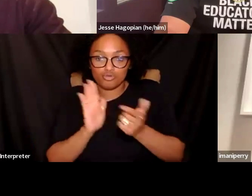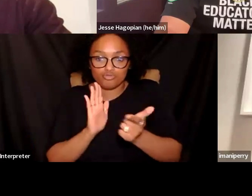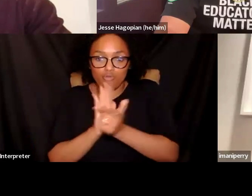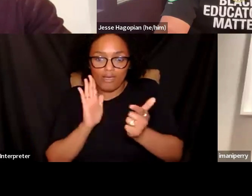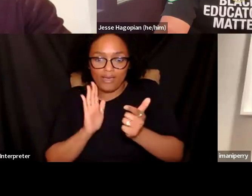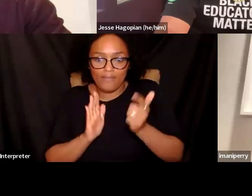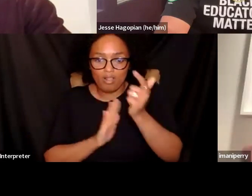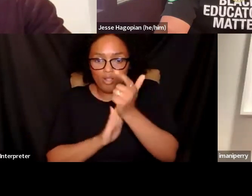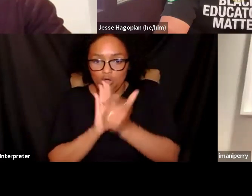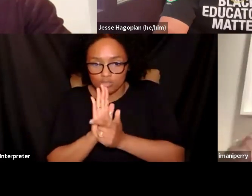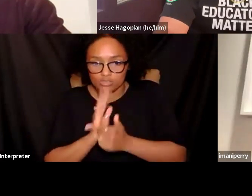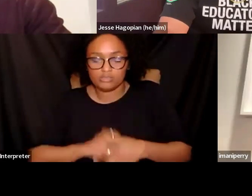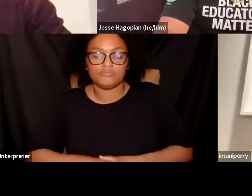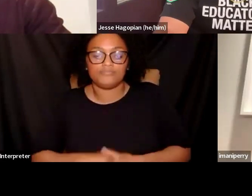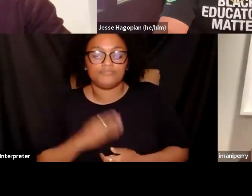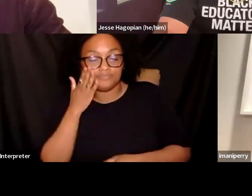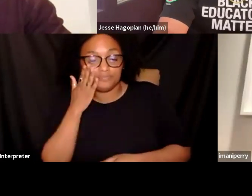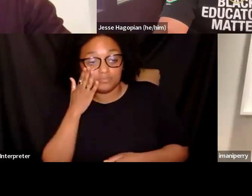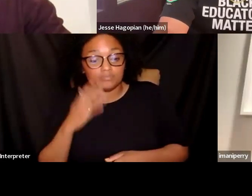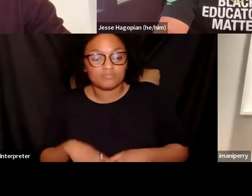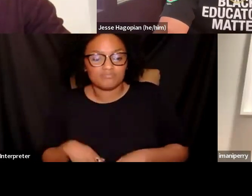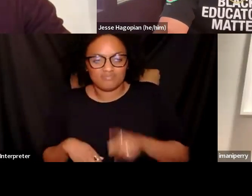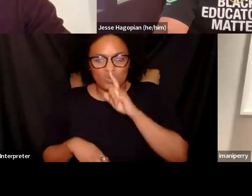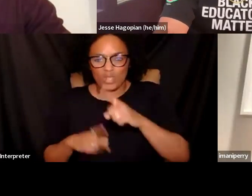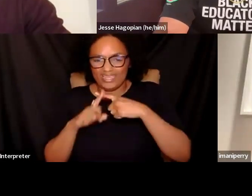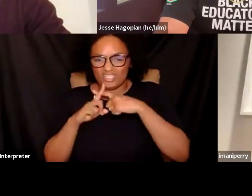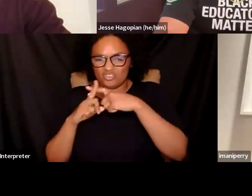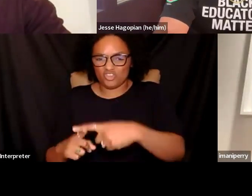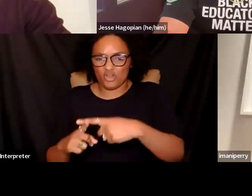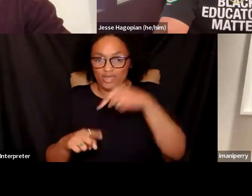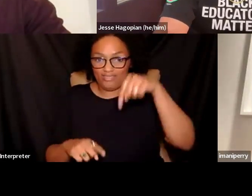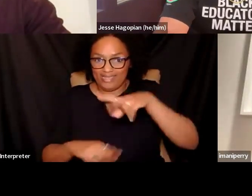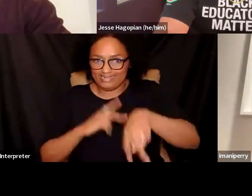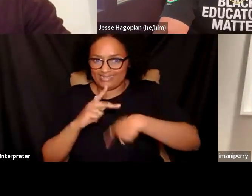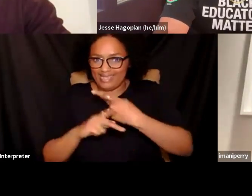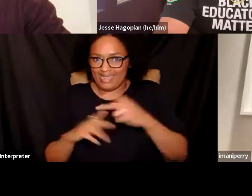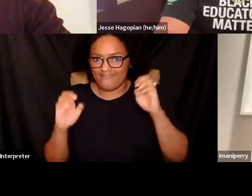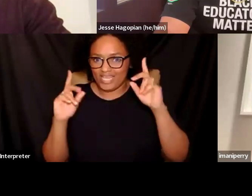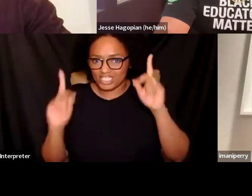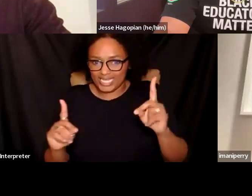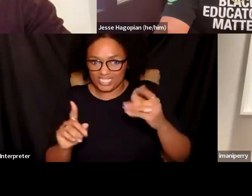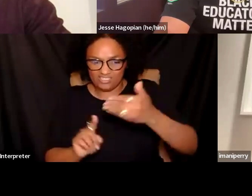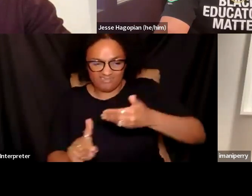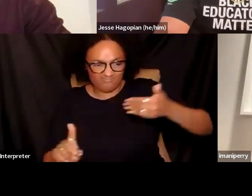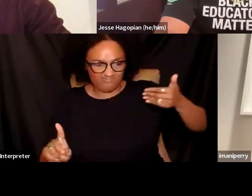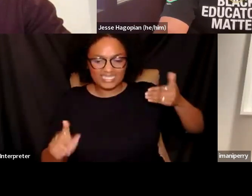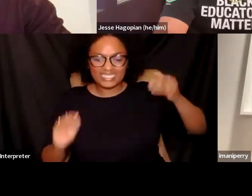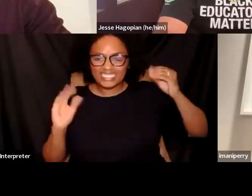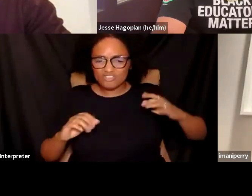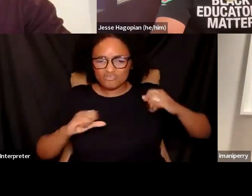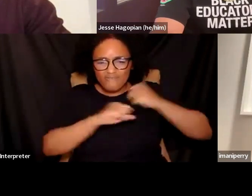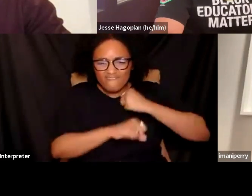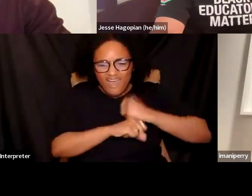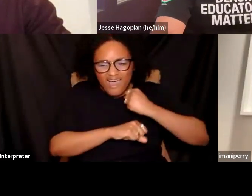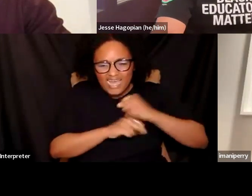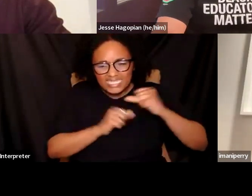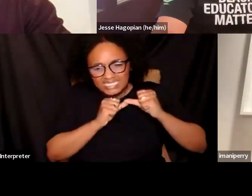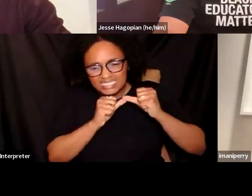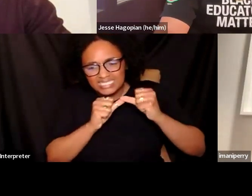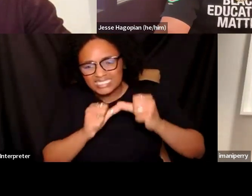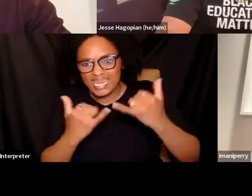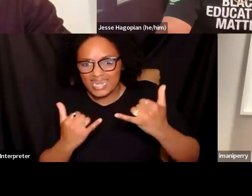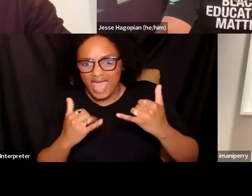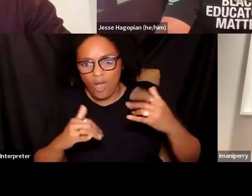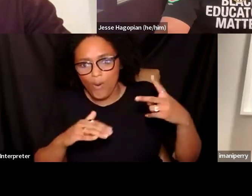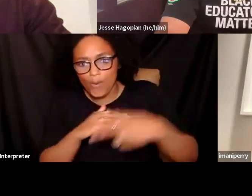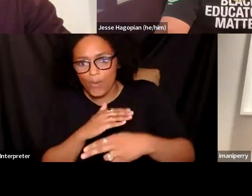know, target exactly the kind of education that these teachers fought for, right? And so how do you think the legacy of